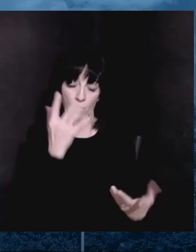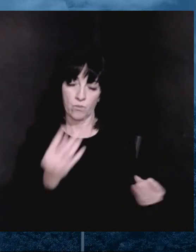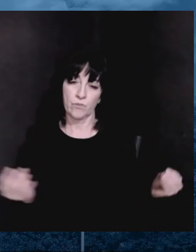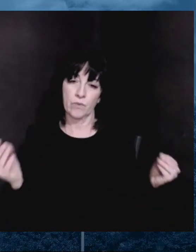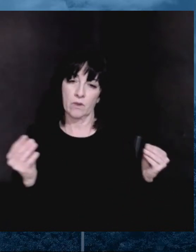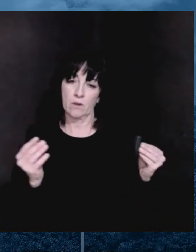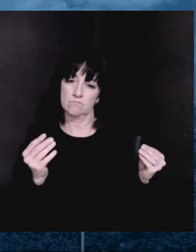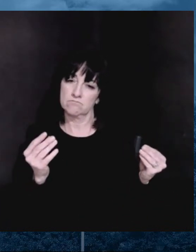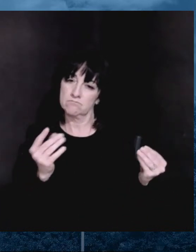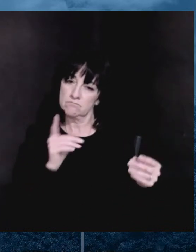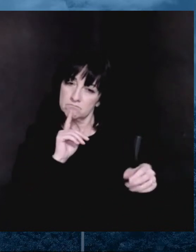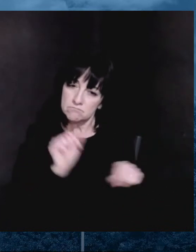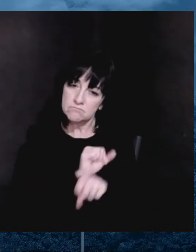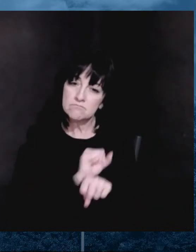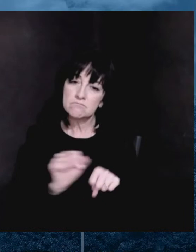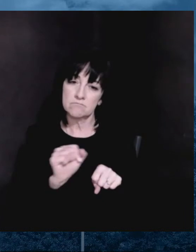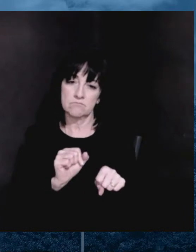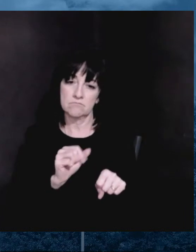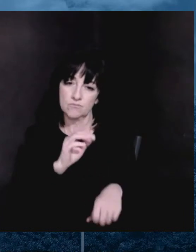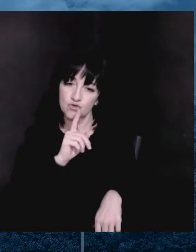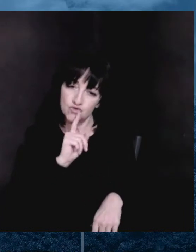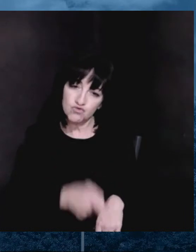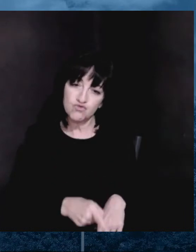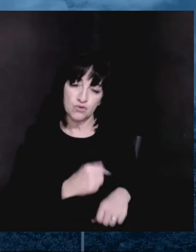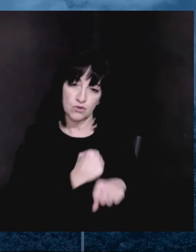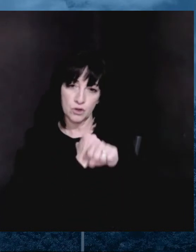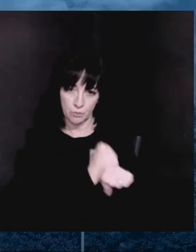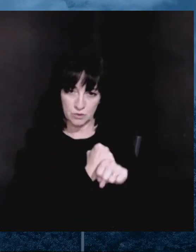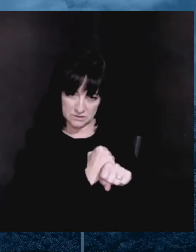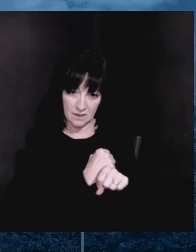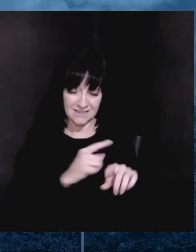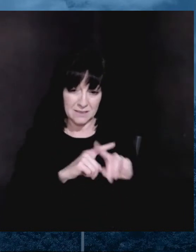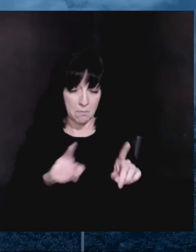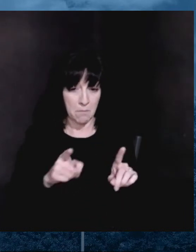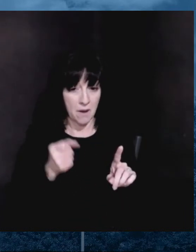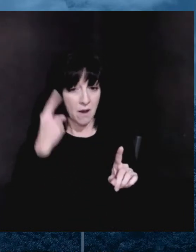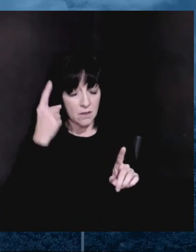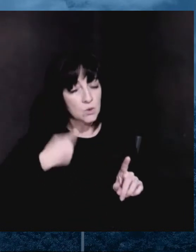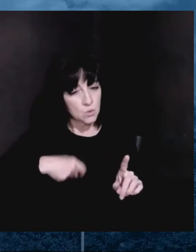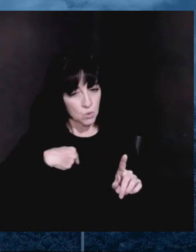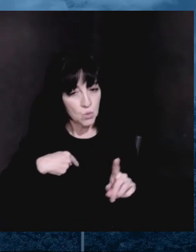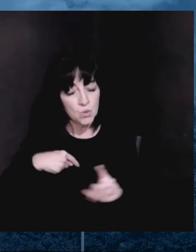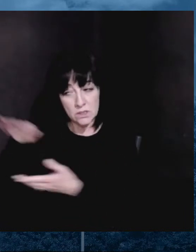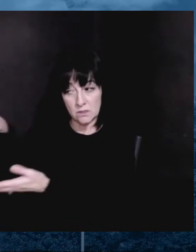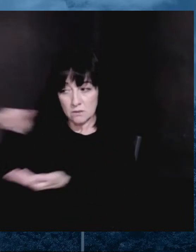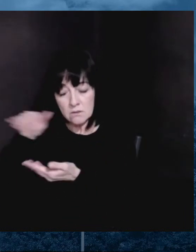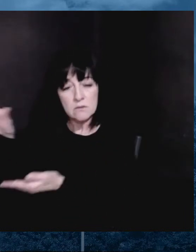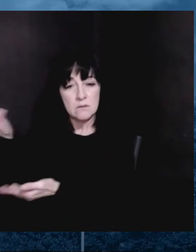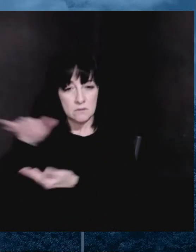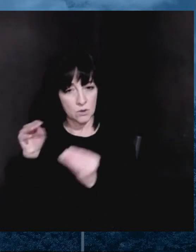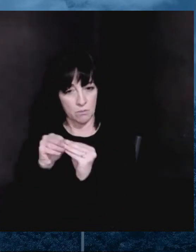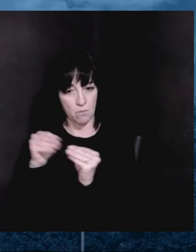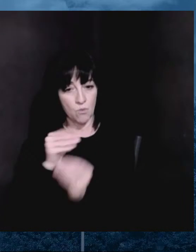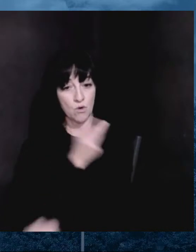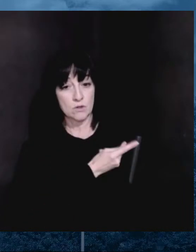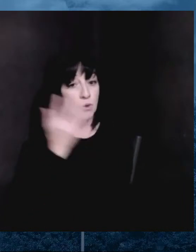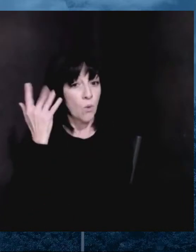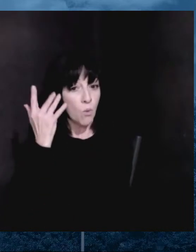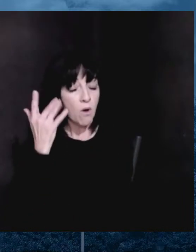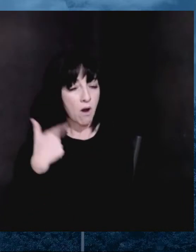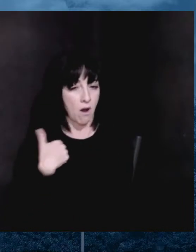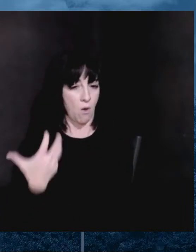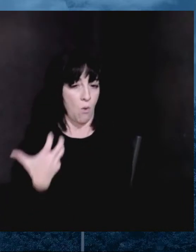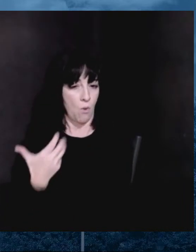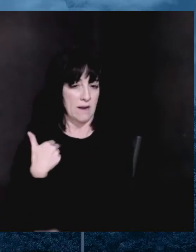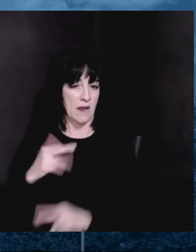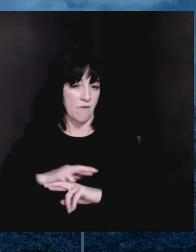next larger category of folks, particularly those 65 and older. Lots of questions around that. We'll have answers